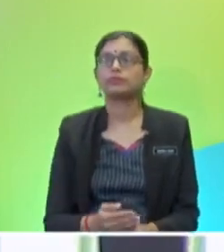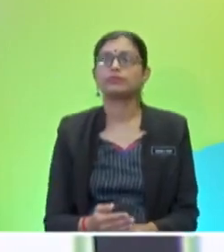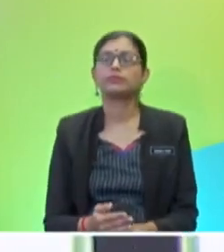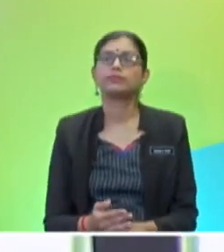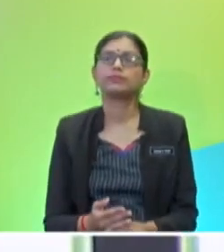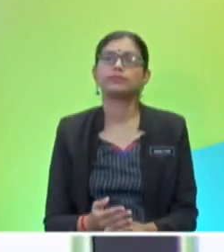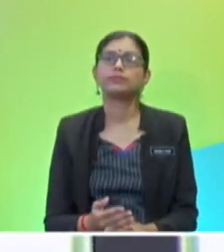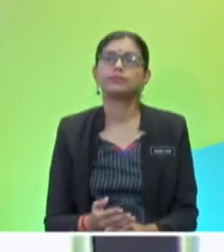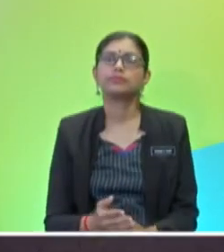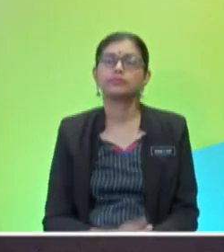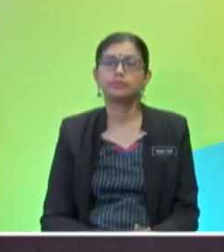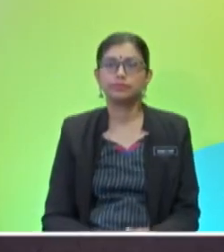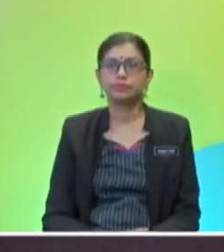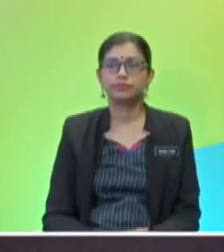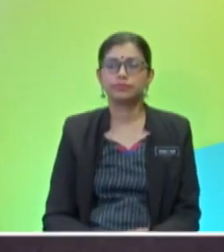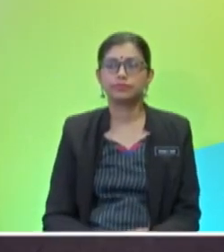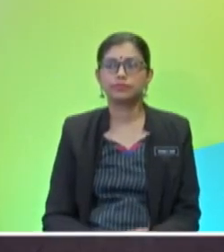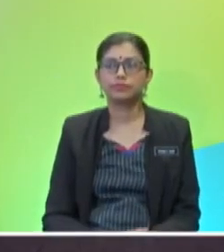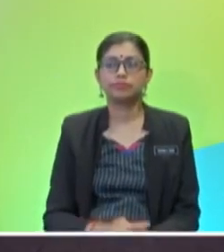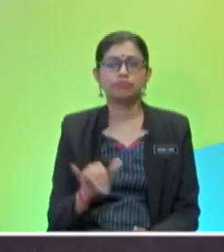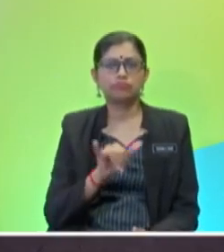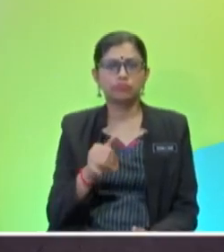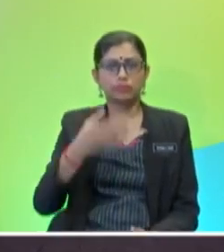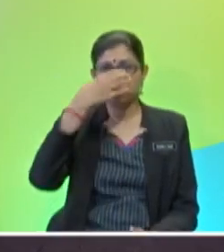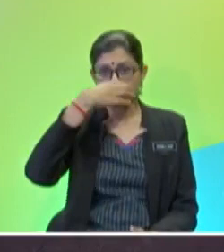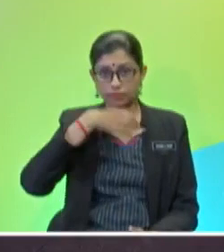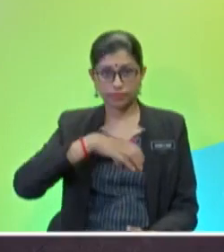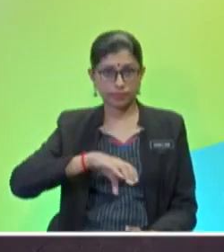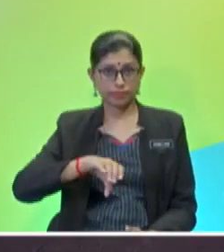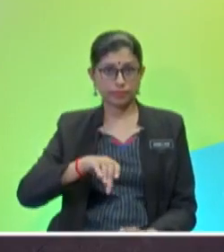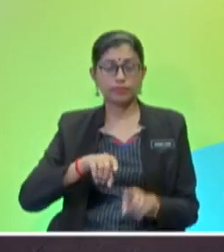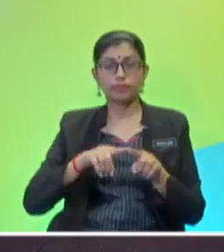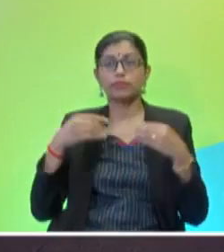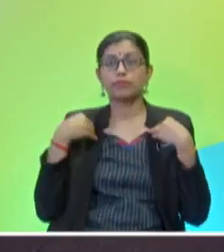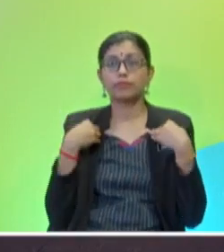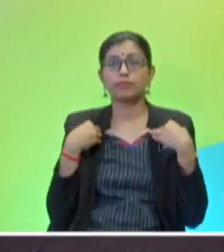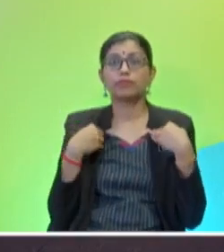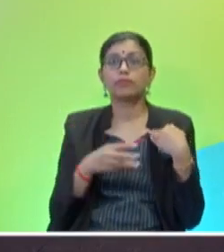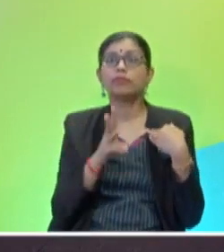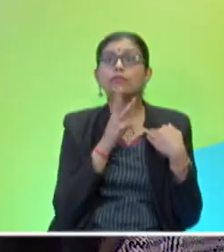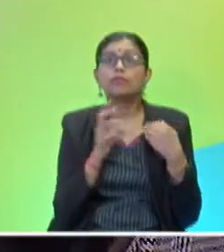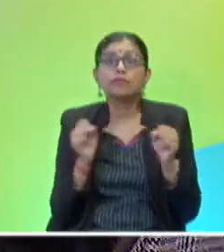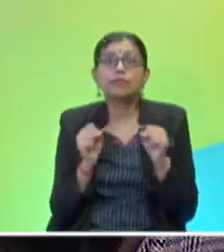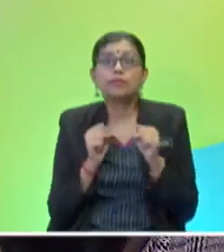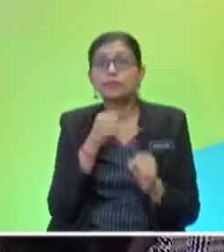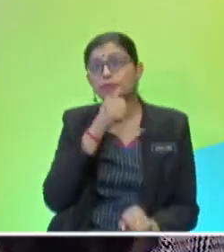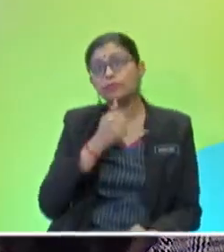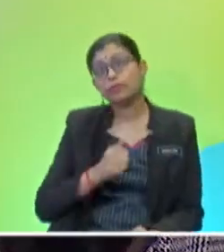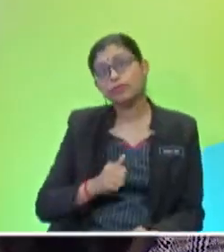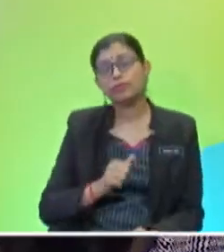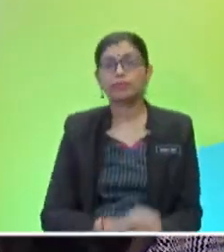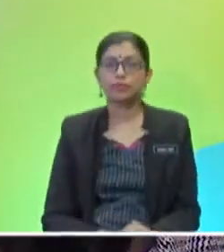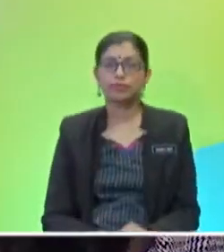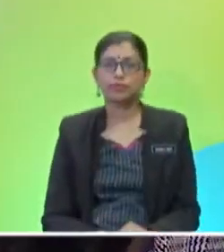resembles an elephant, but of course this was during the Ice Age. Yes, Ice Age. And it